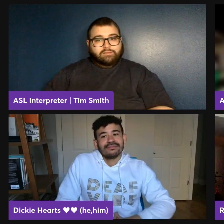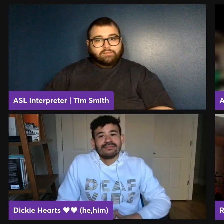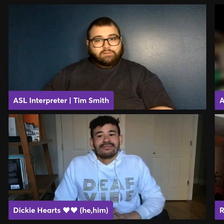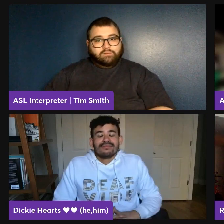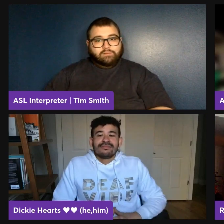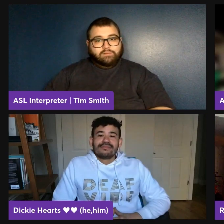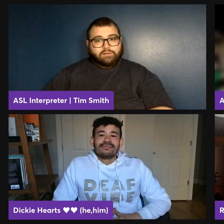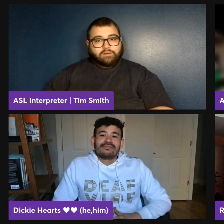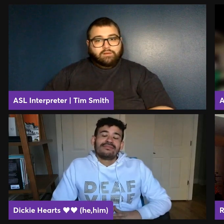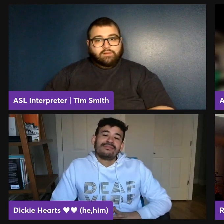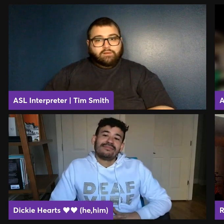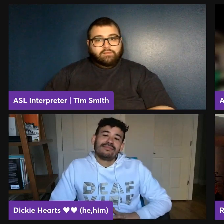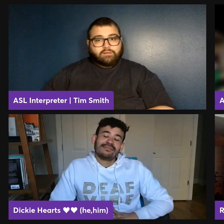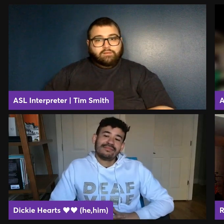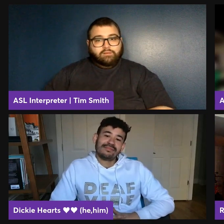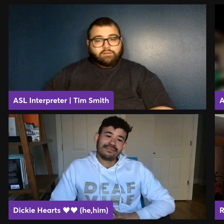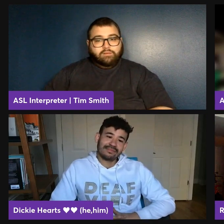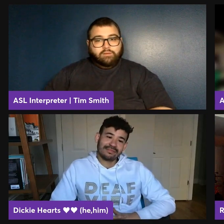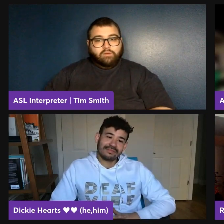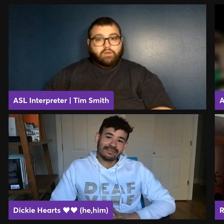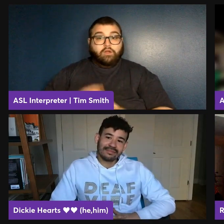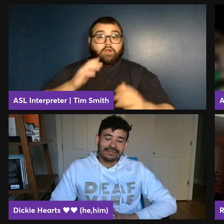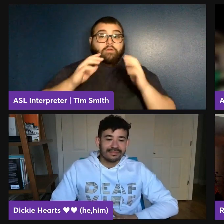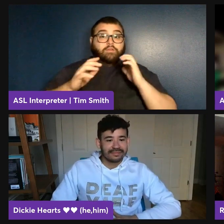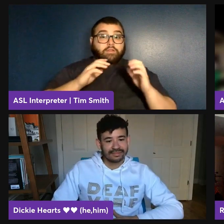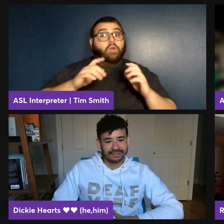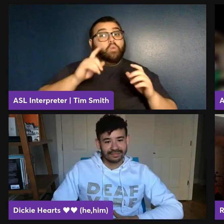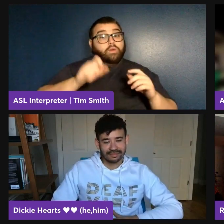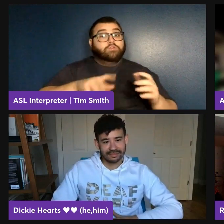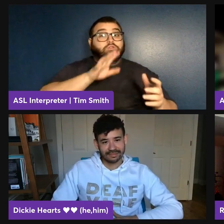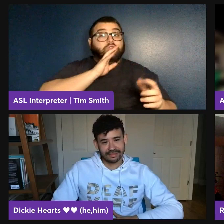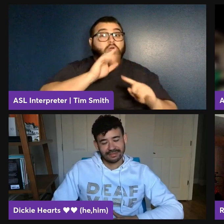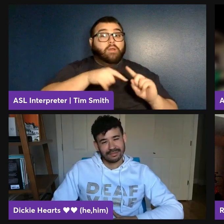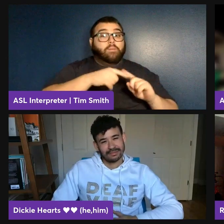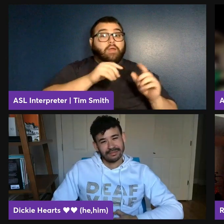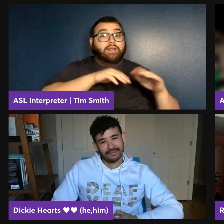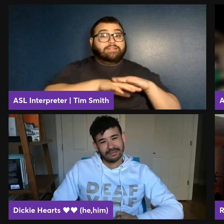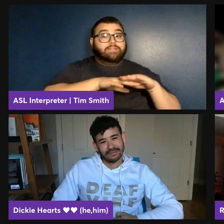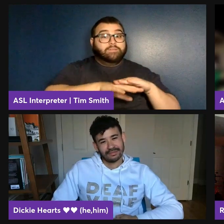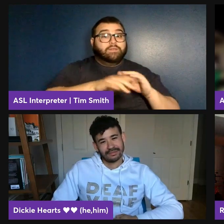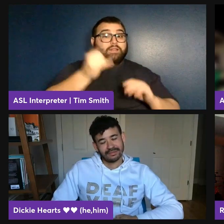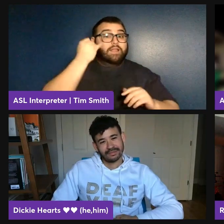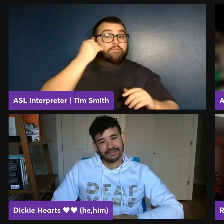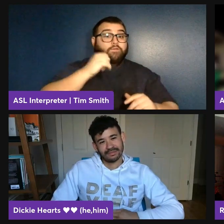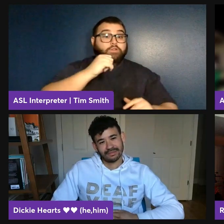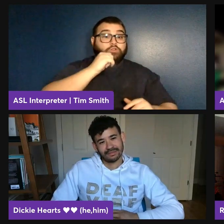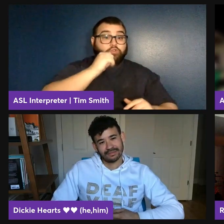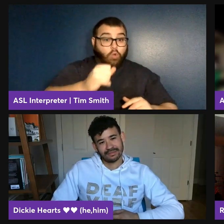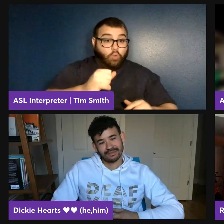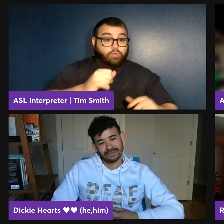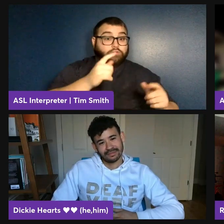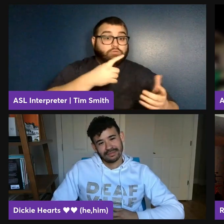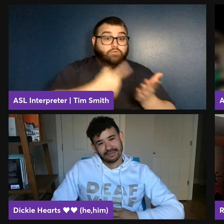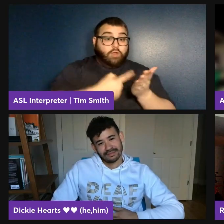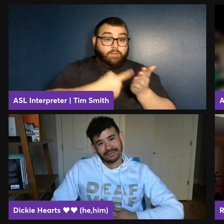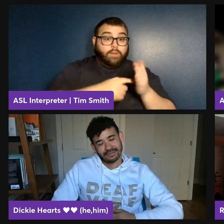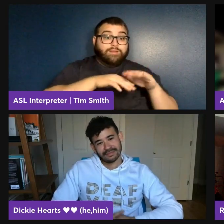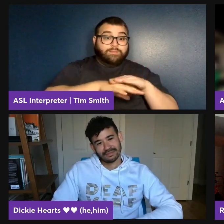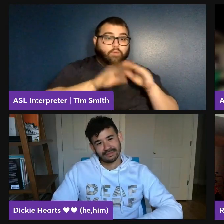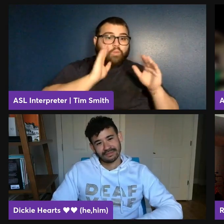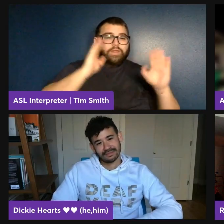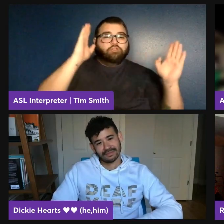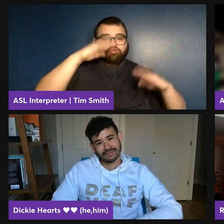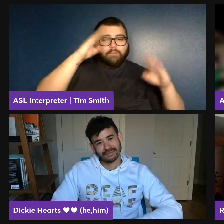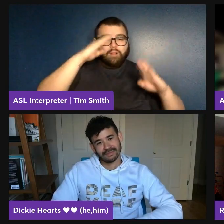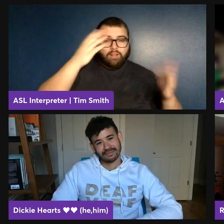we better create accessibility or talk about accessibility, because if we don't, we'll get in trouble. But if the intention is, listen,